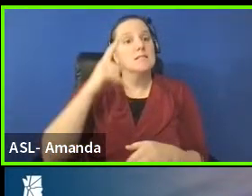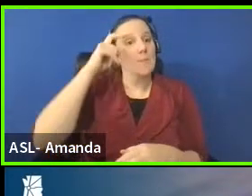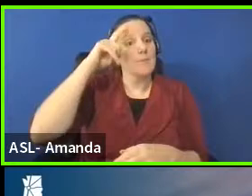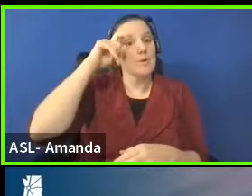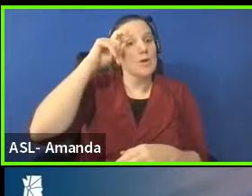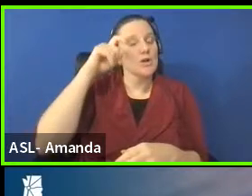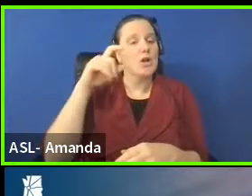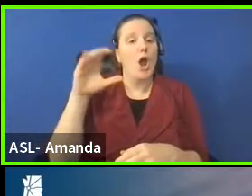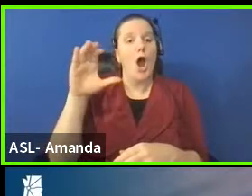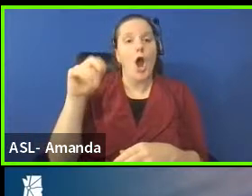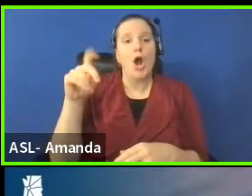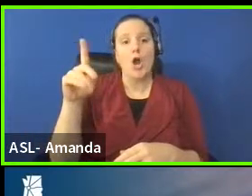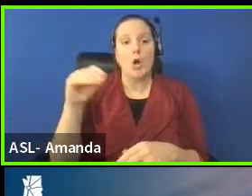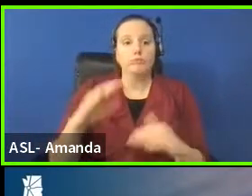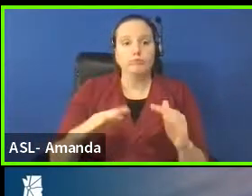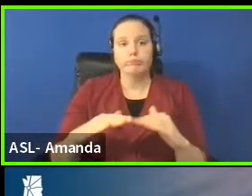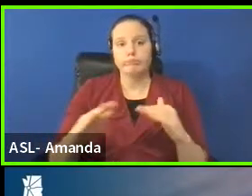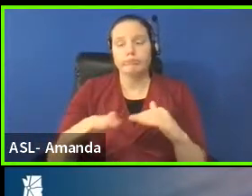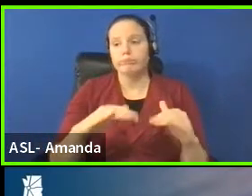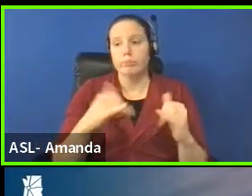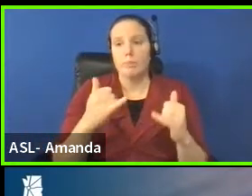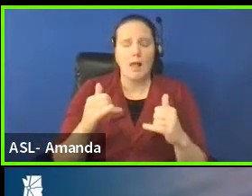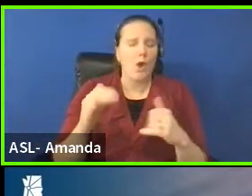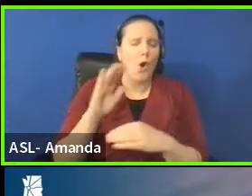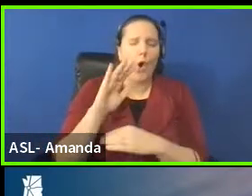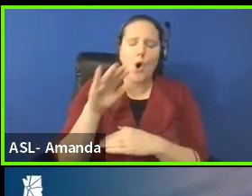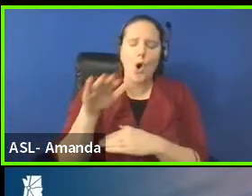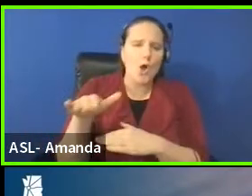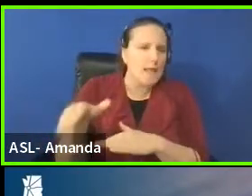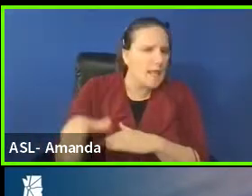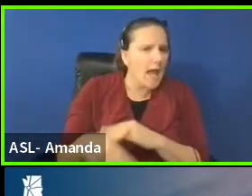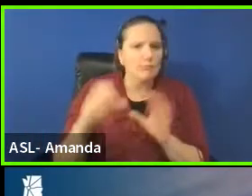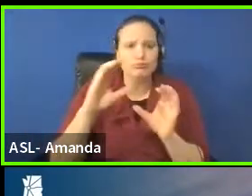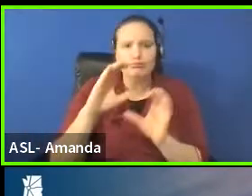night long, and it's just amazing.